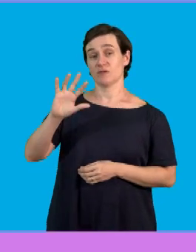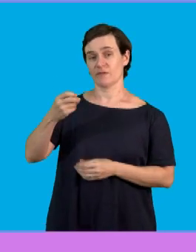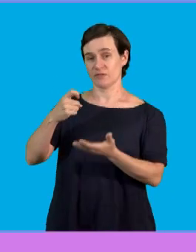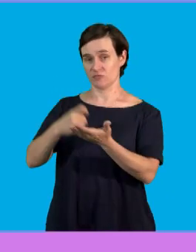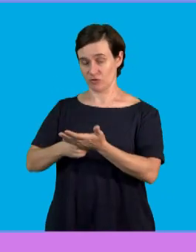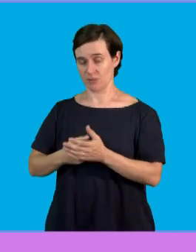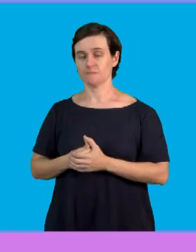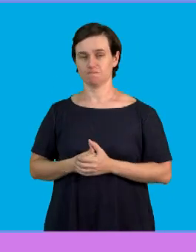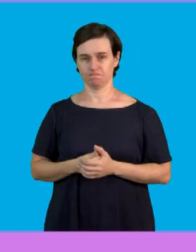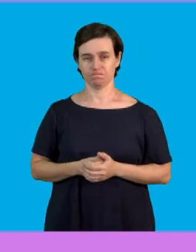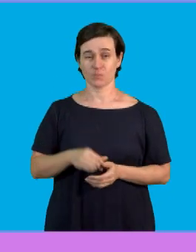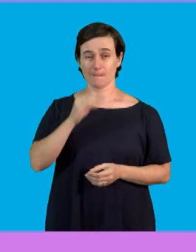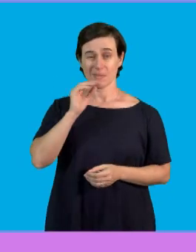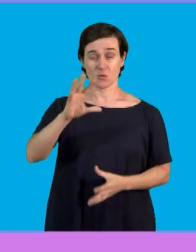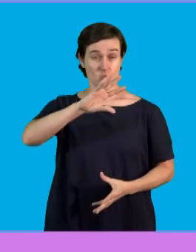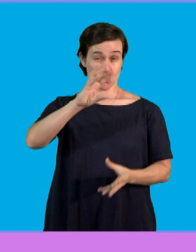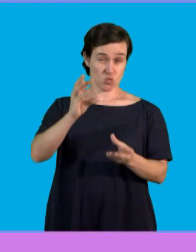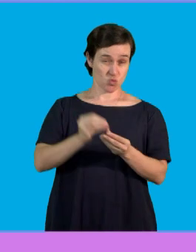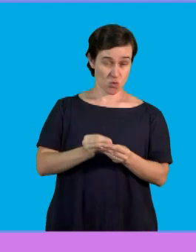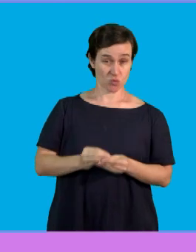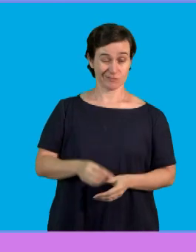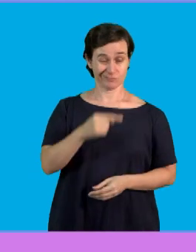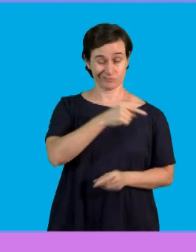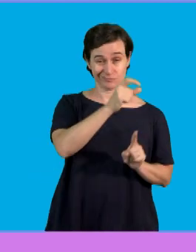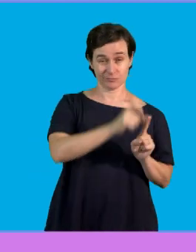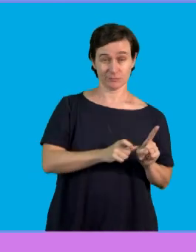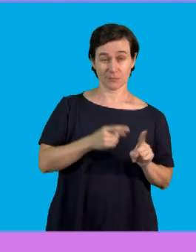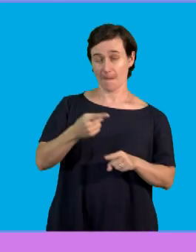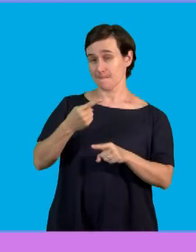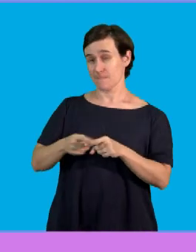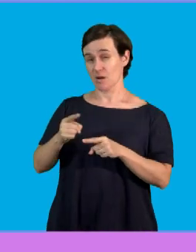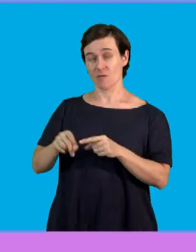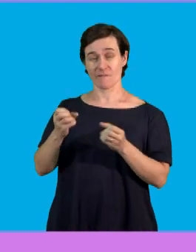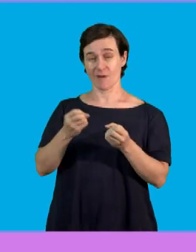1,450 rands. So in total, this person would pay